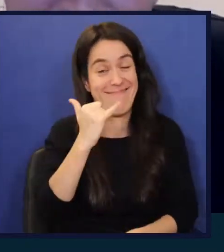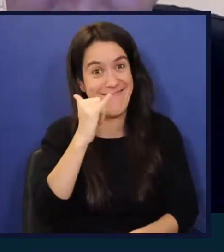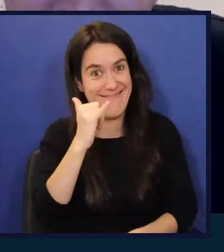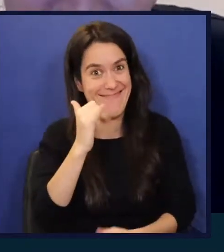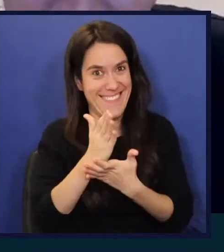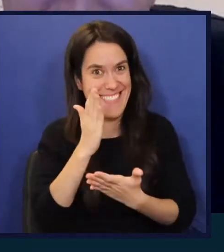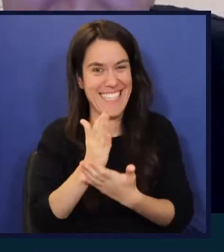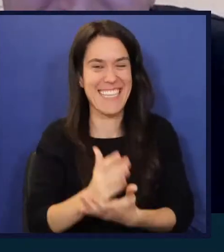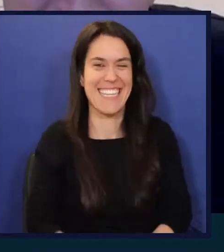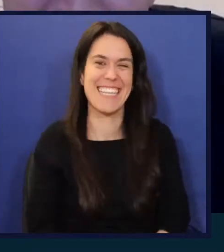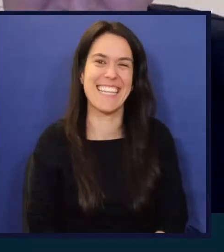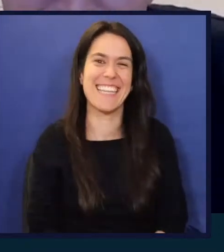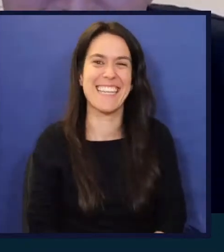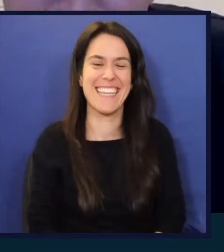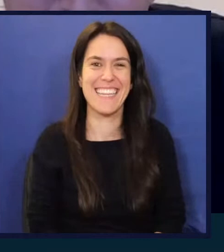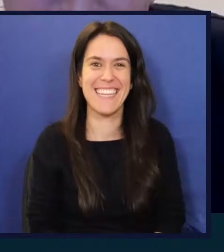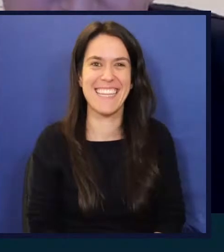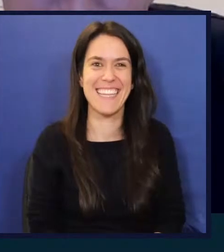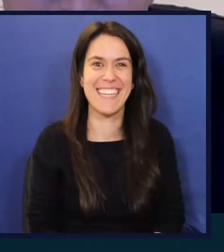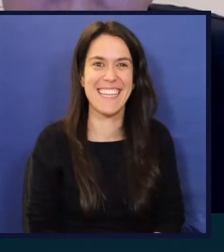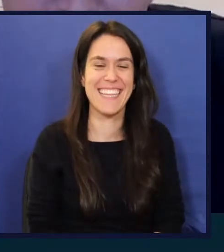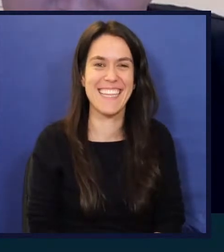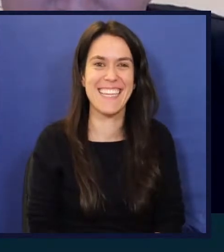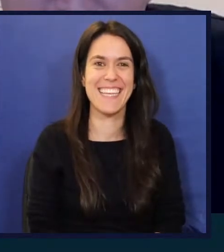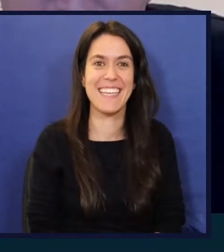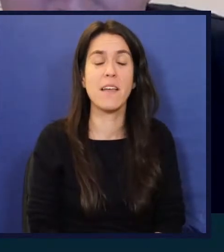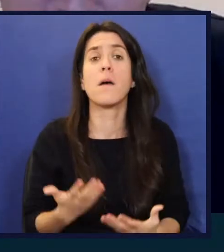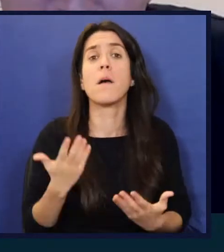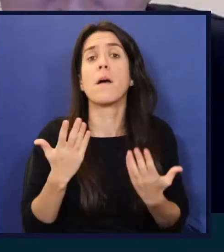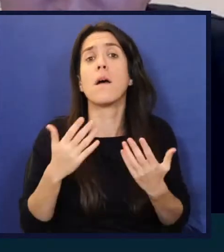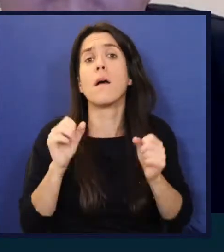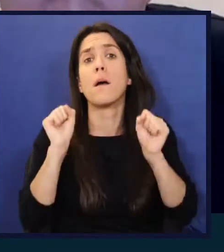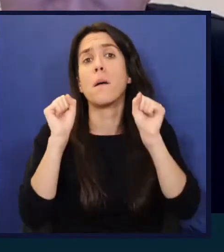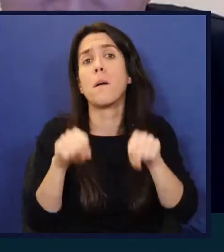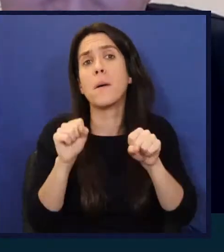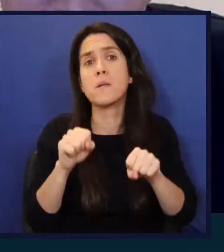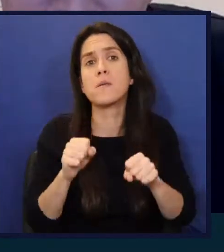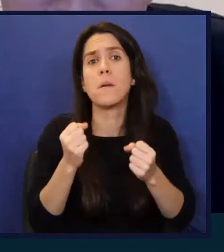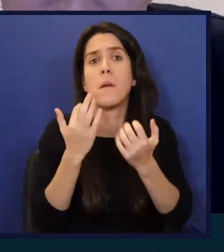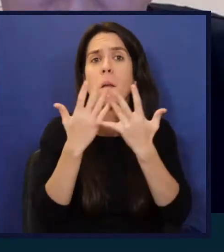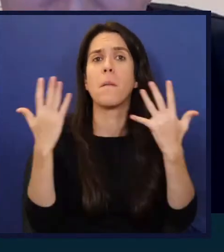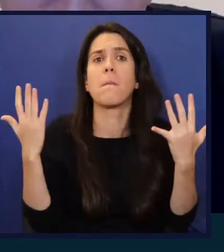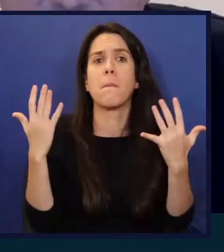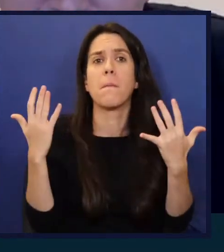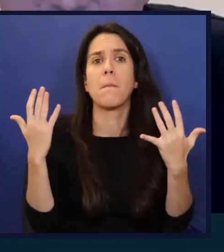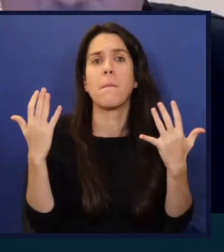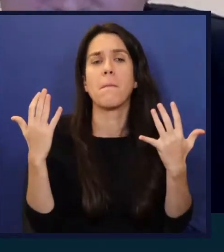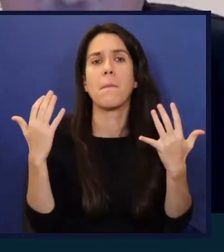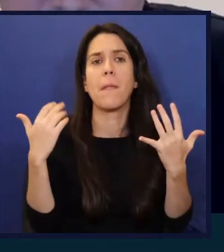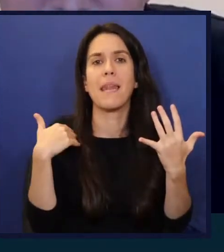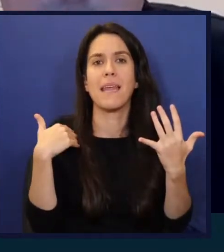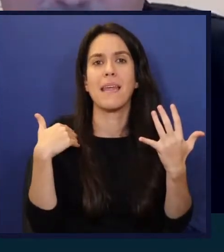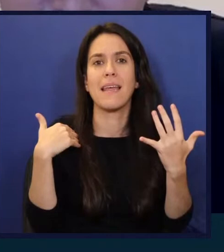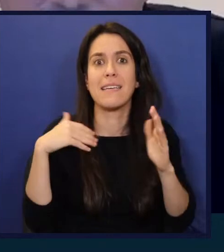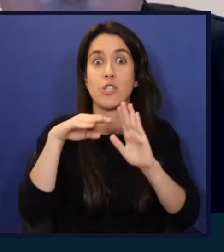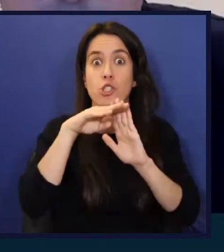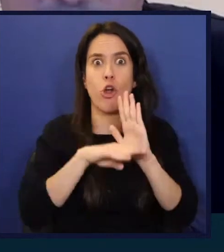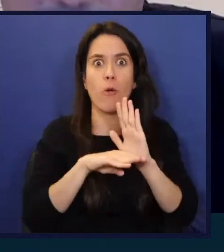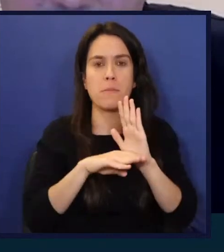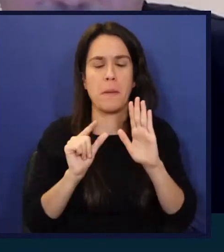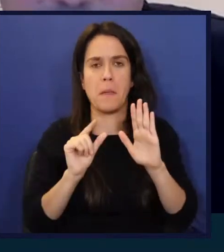rights. Yeah, it could be that many has kind of not turned it on yet. It's quite new,